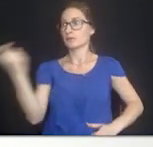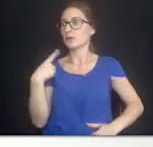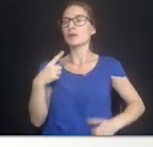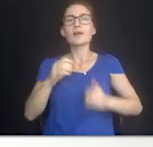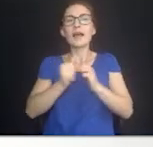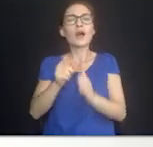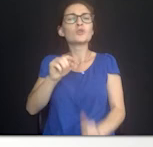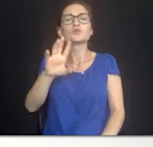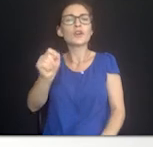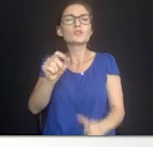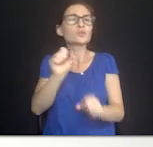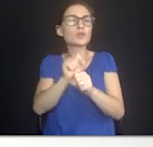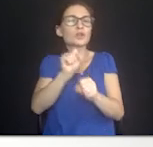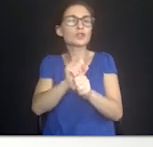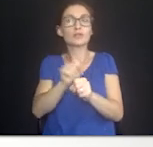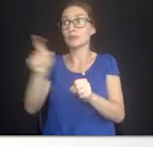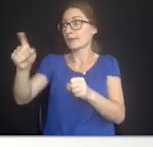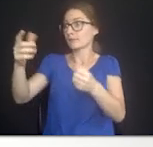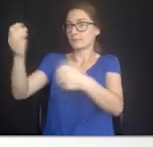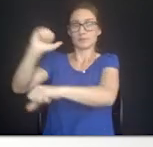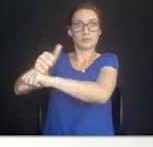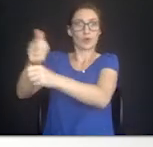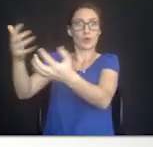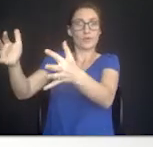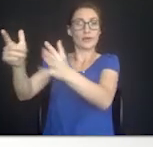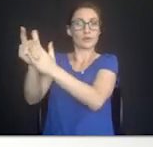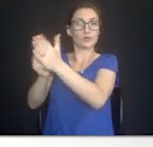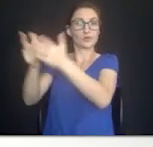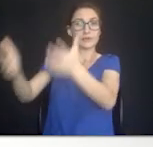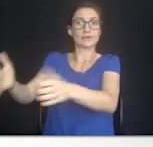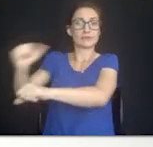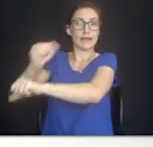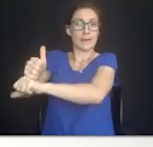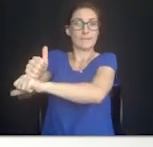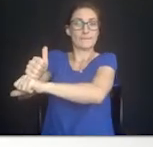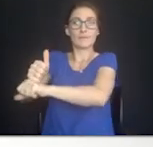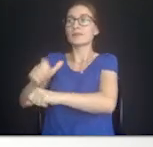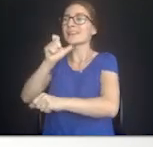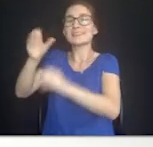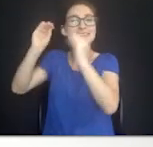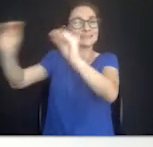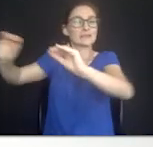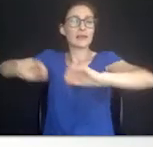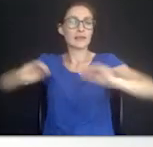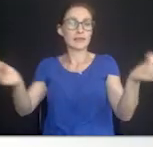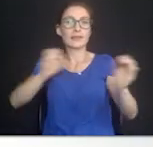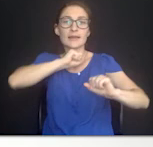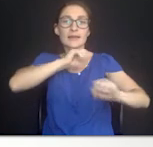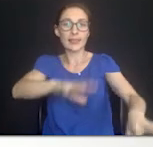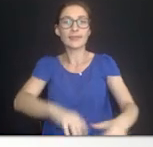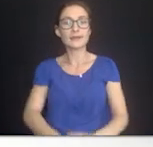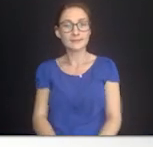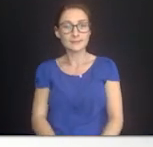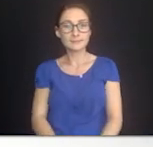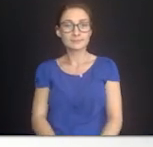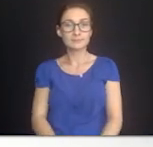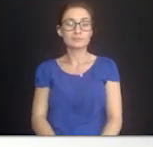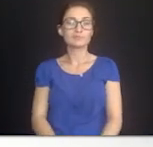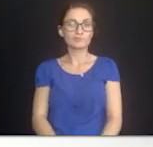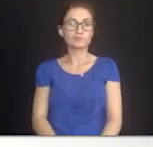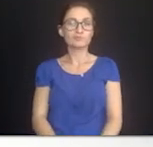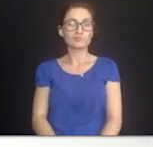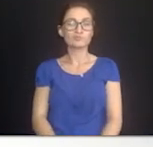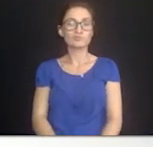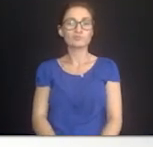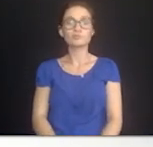They have a trust. They sat with an attorney. The attorney did not help them understand what it is, right? And so we